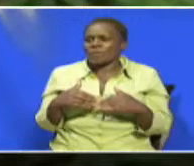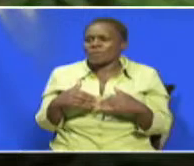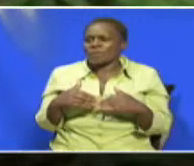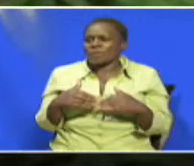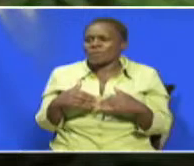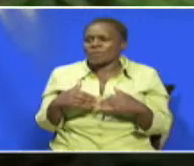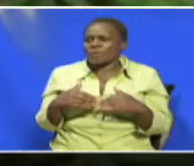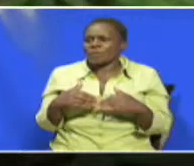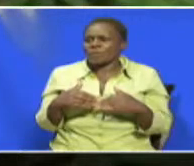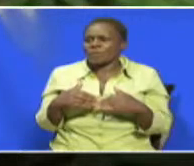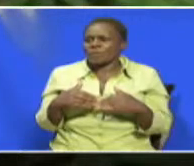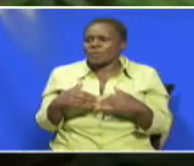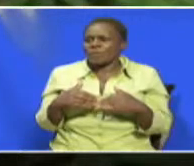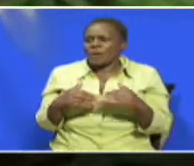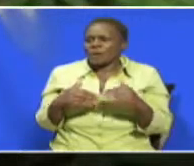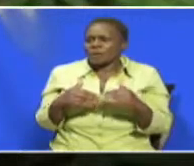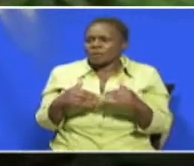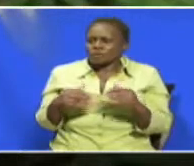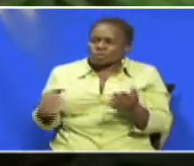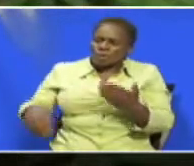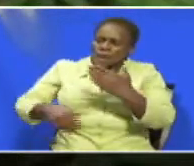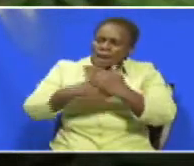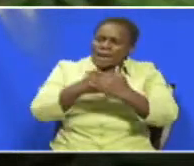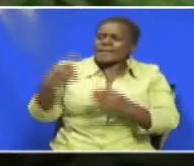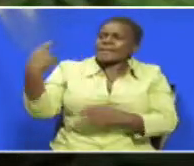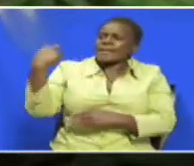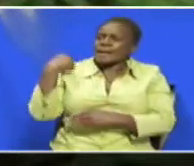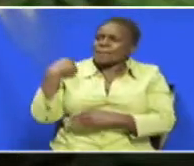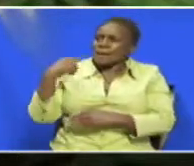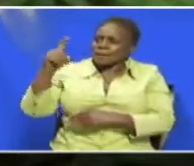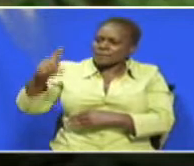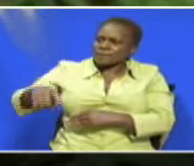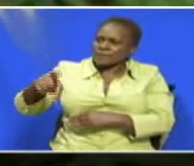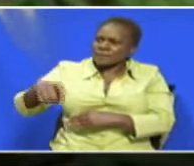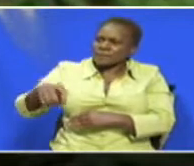to plug those numbers, you either